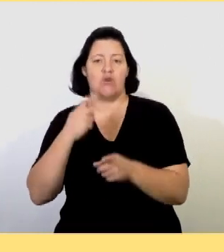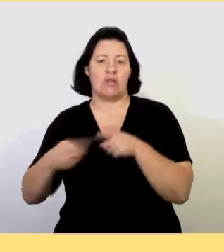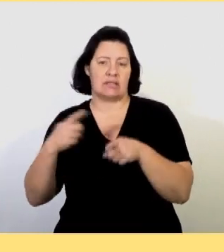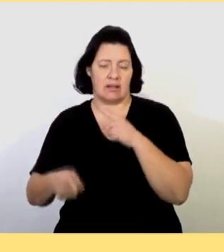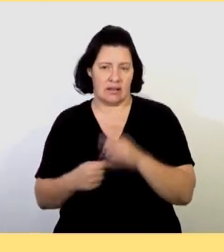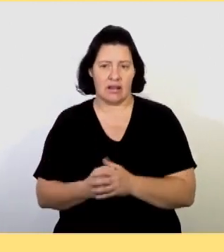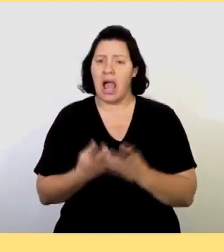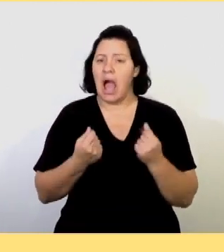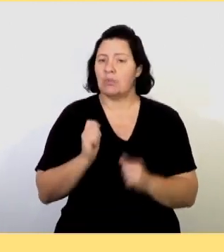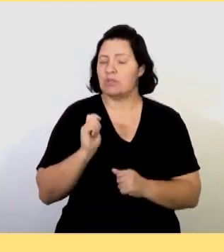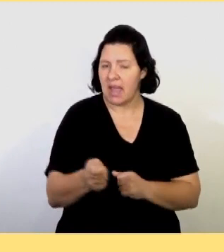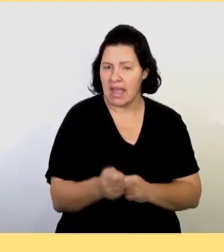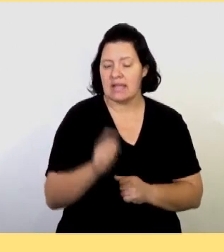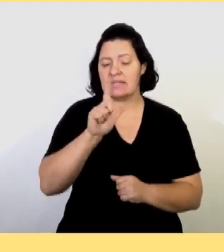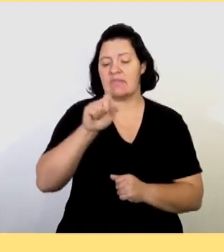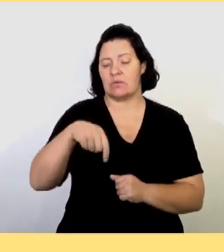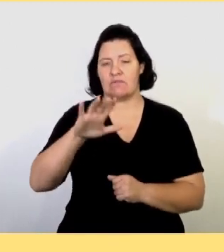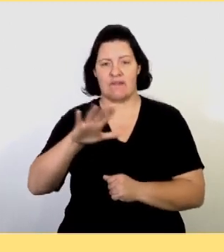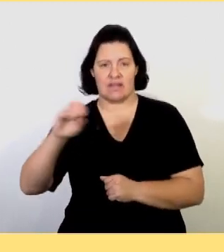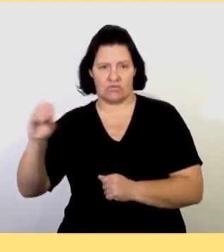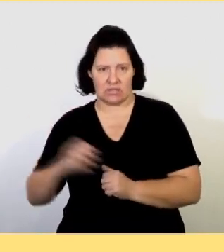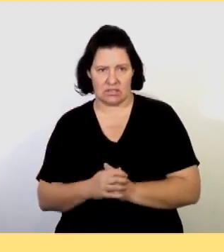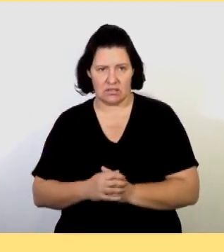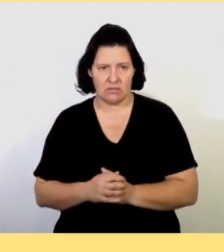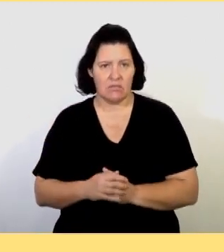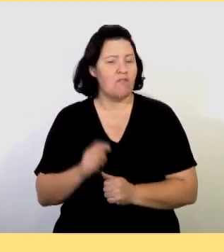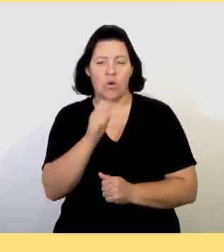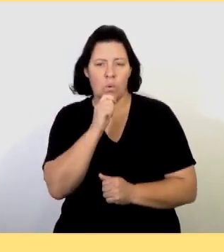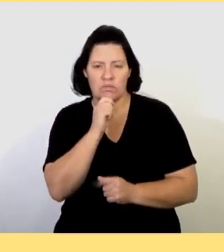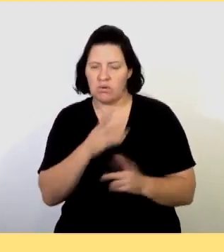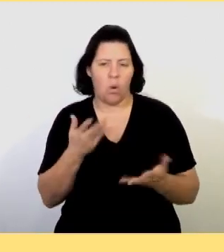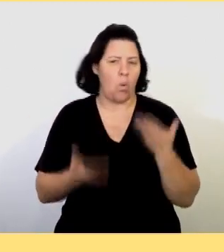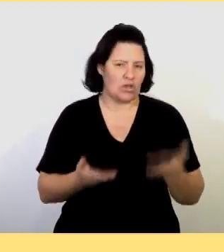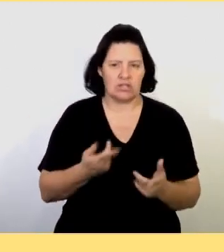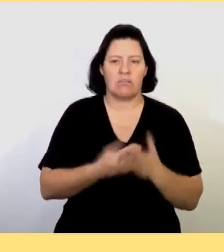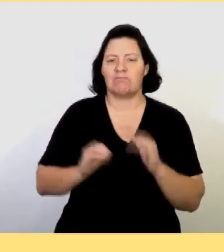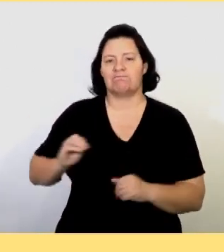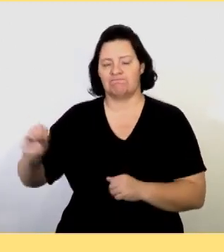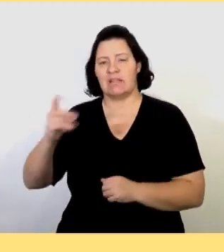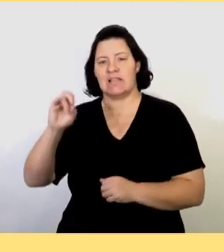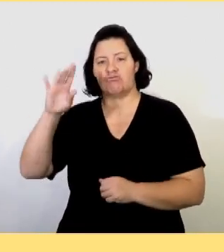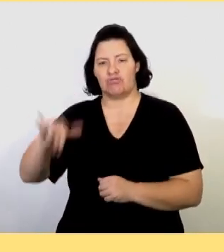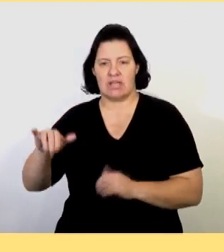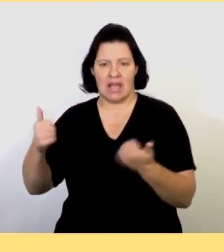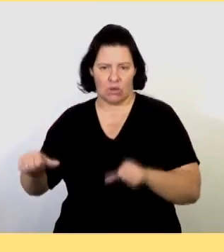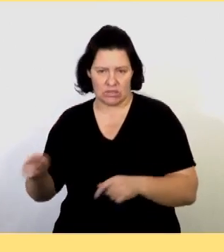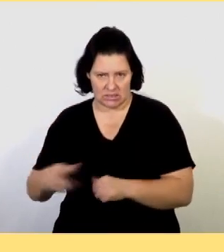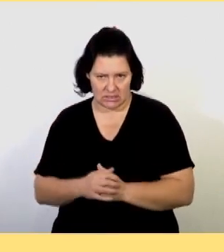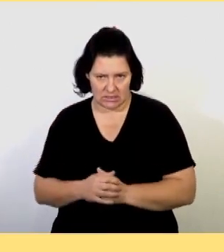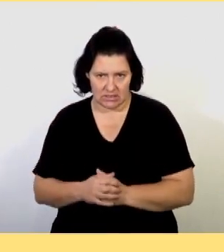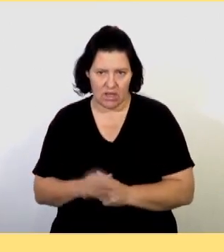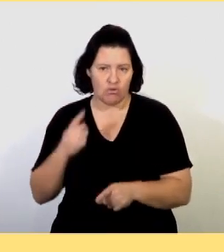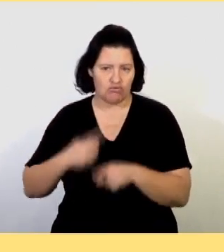And then how much did we pay? 7,500. It's not for consumables, no wages. So it comes to the sundry accounts,